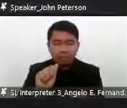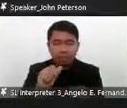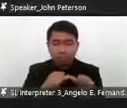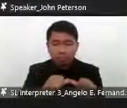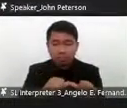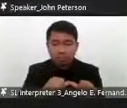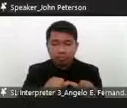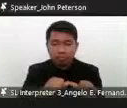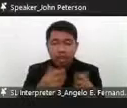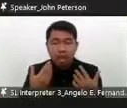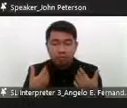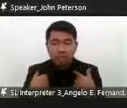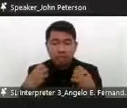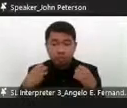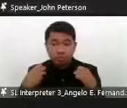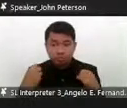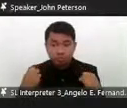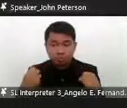you know, a strong